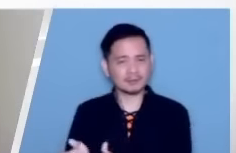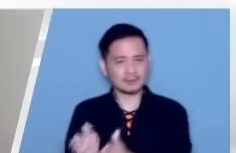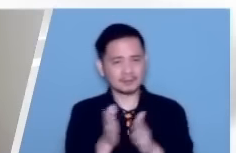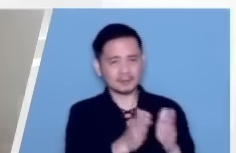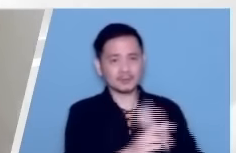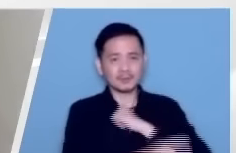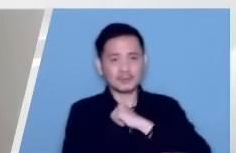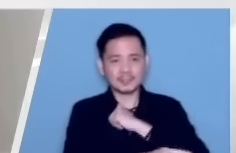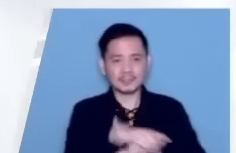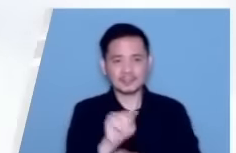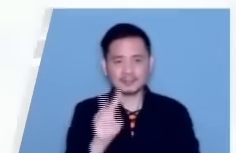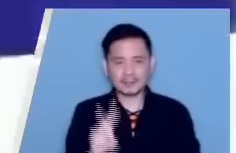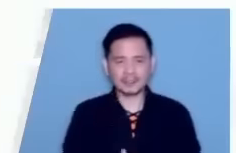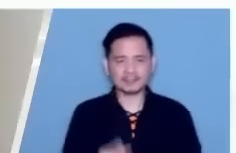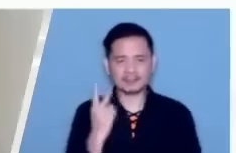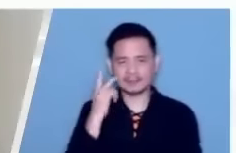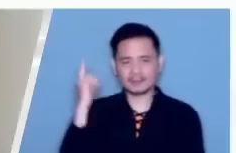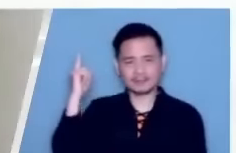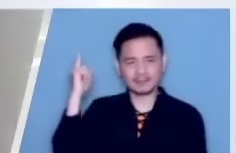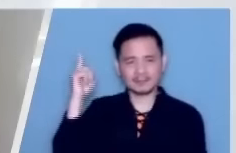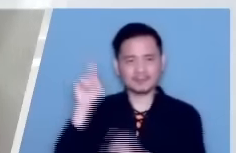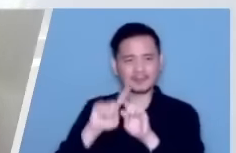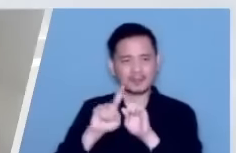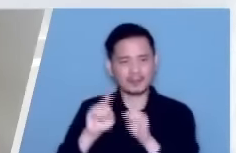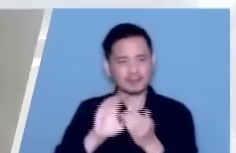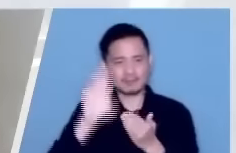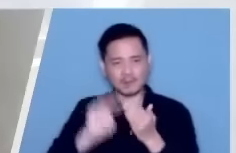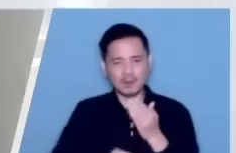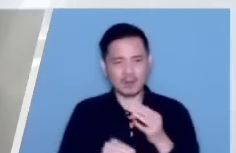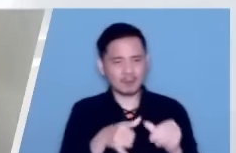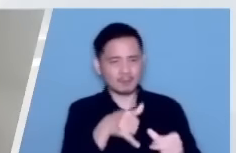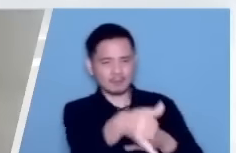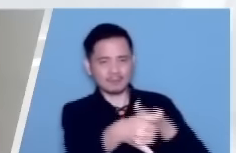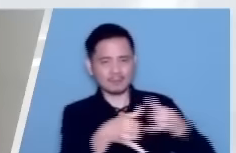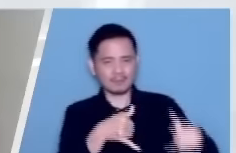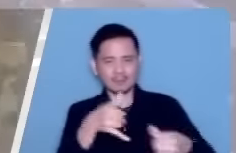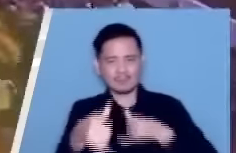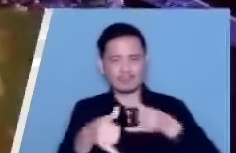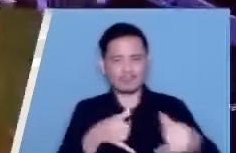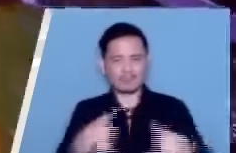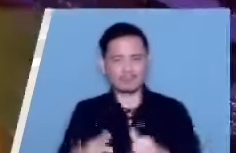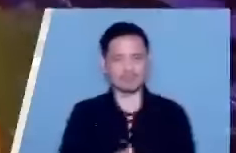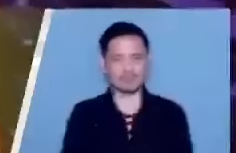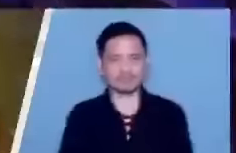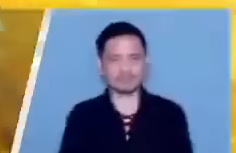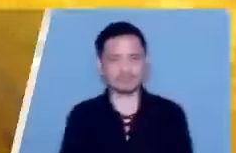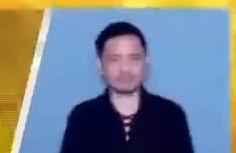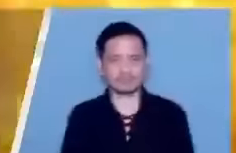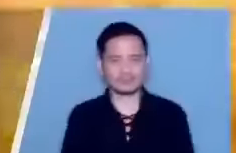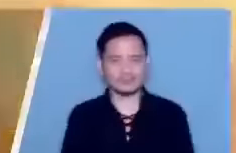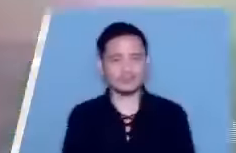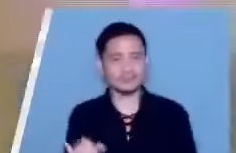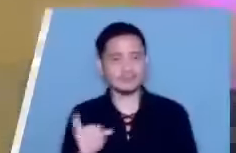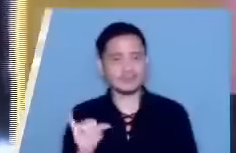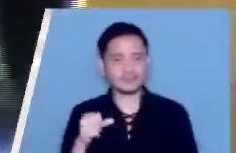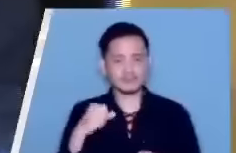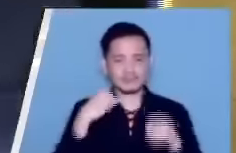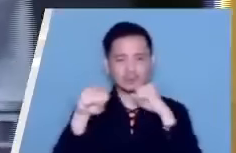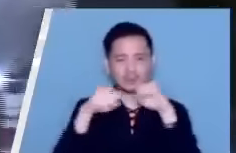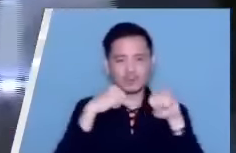one Western Visayas ginawaran din ng anak TV silang game on at new heroes of the Game opening ceremony ng GMA synergy